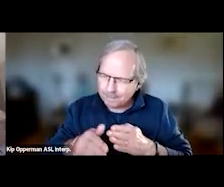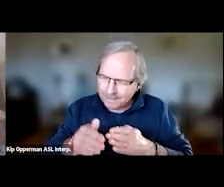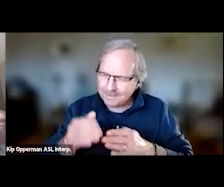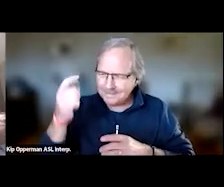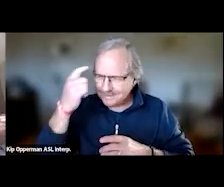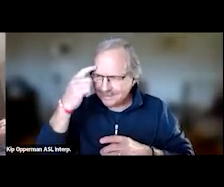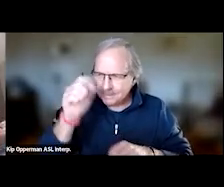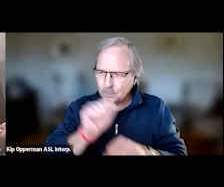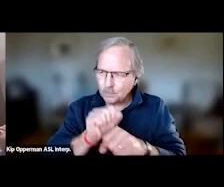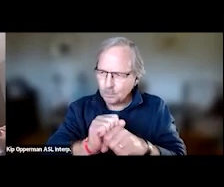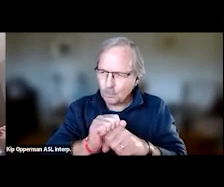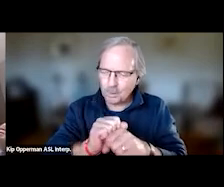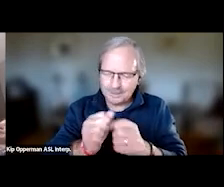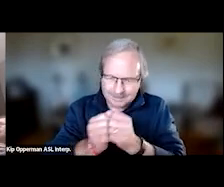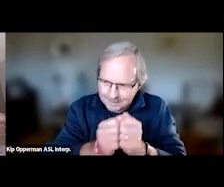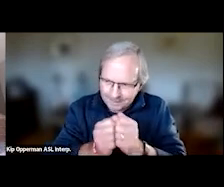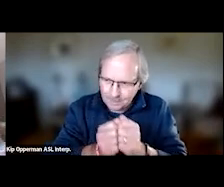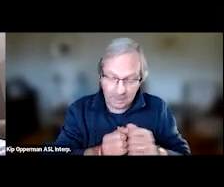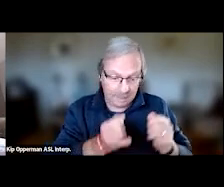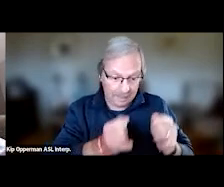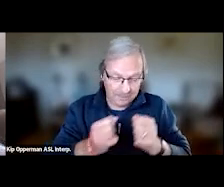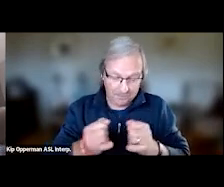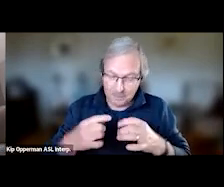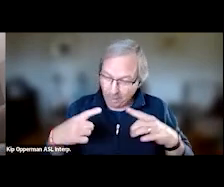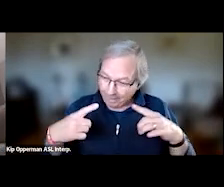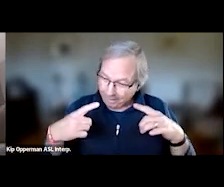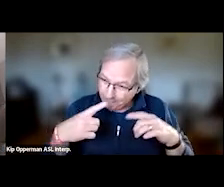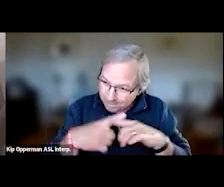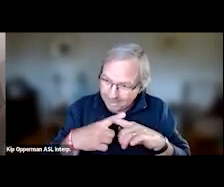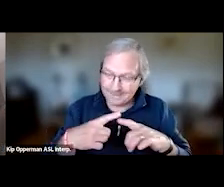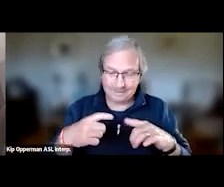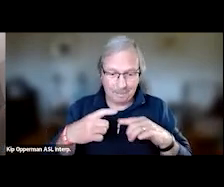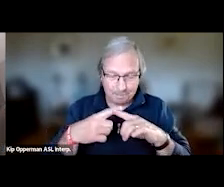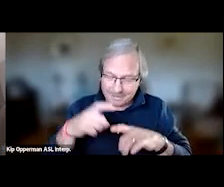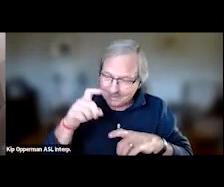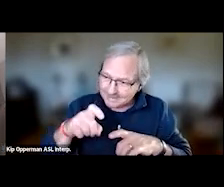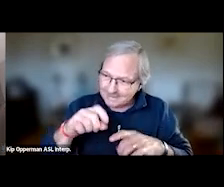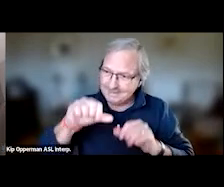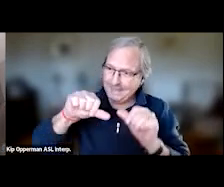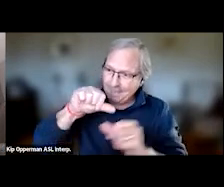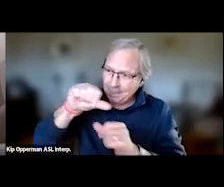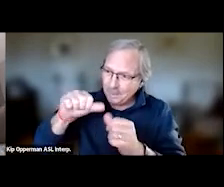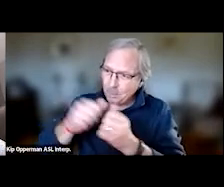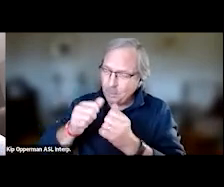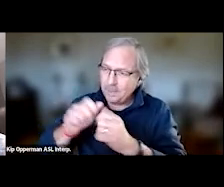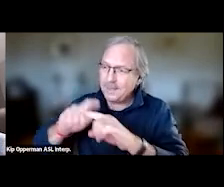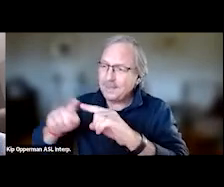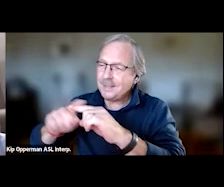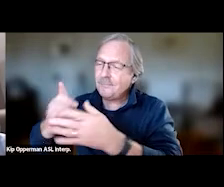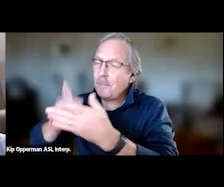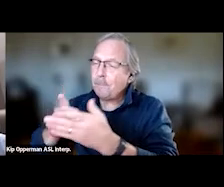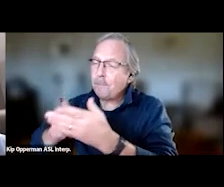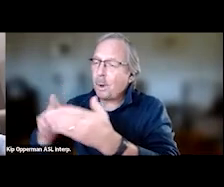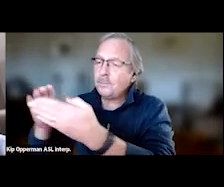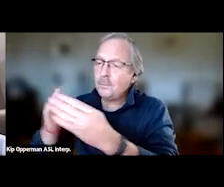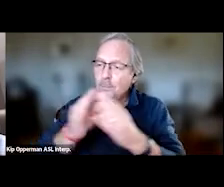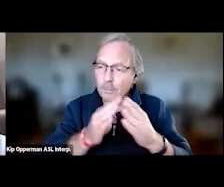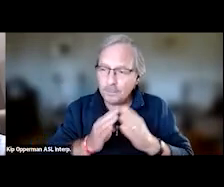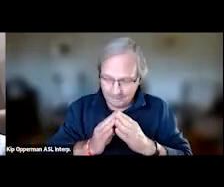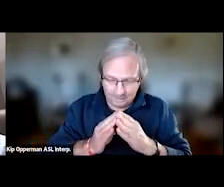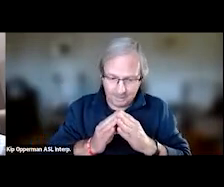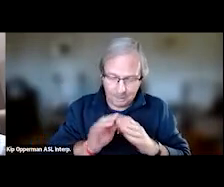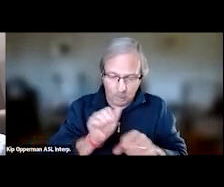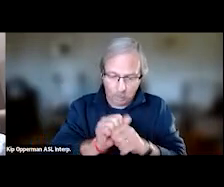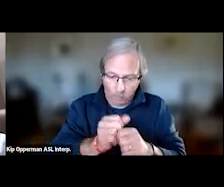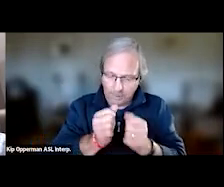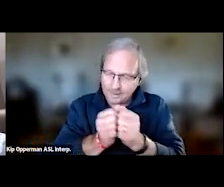together. Individuals are complex, they have complex needs, they interact with different segments of the community, and working together we